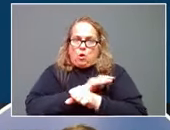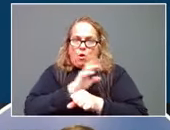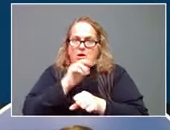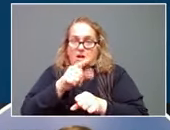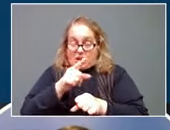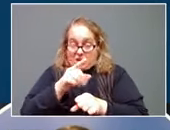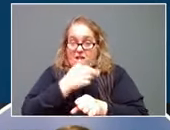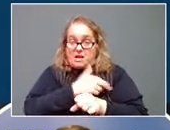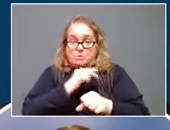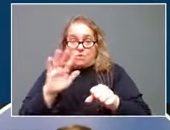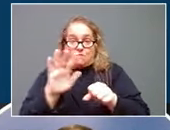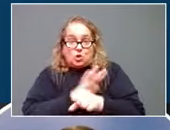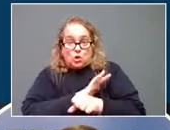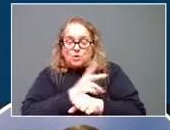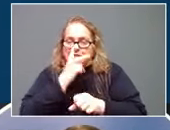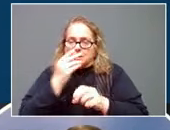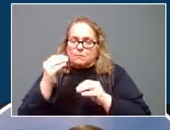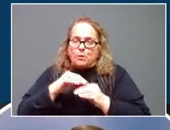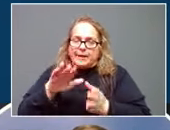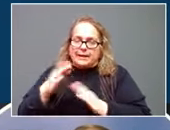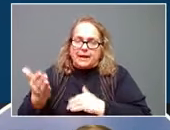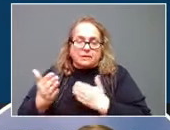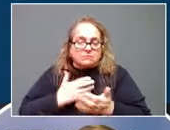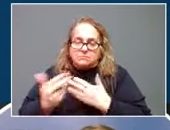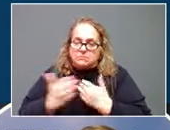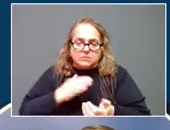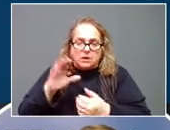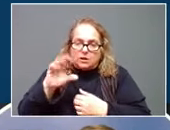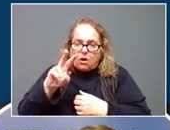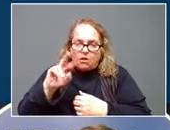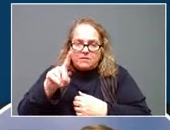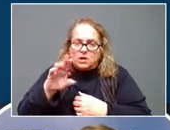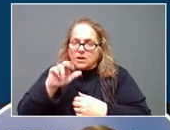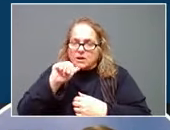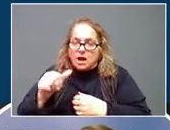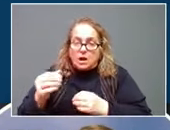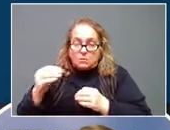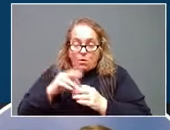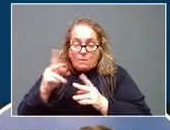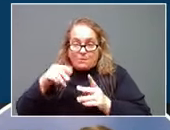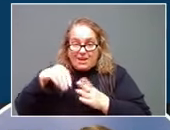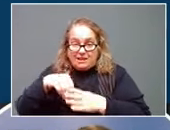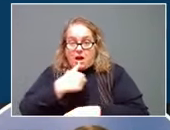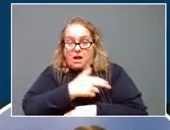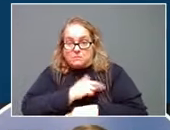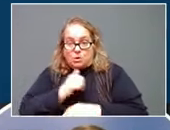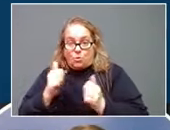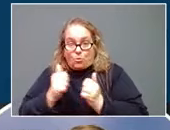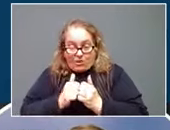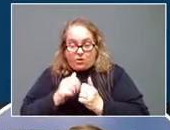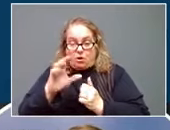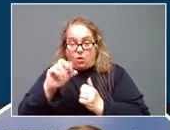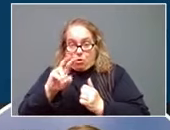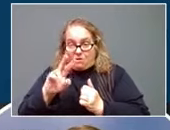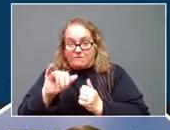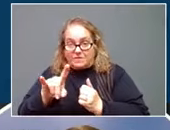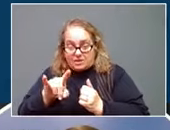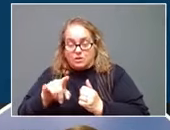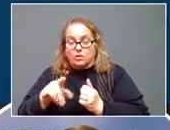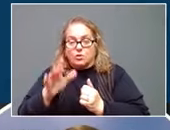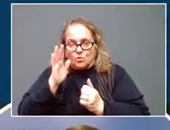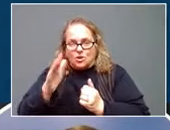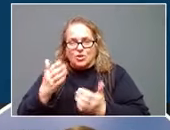more death, whether it's COVID or not. And the more people that are in the hospital with COVID, you know, that shows